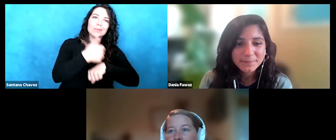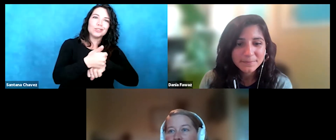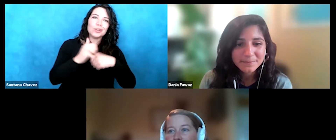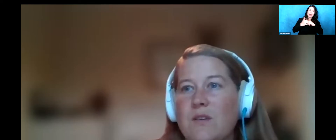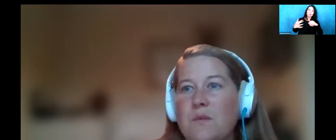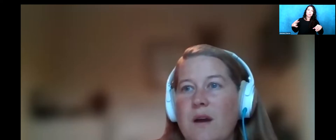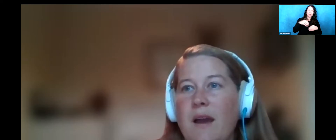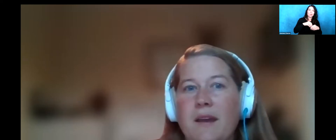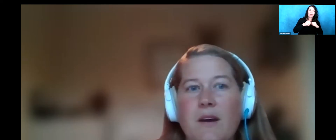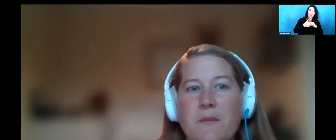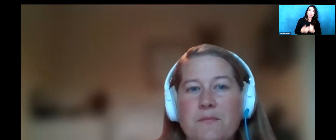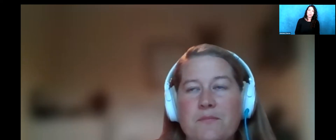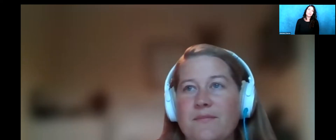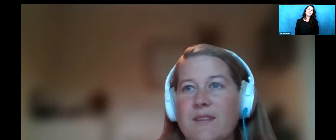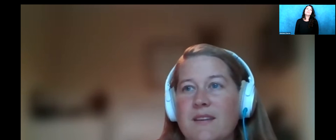Great, thank you.